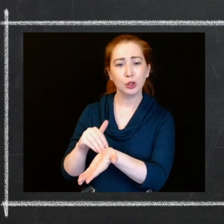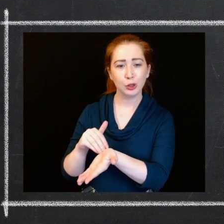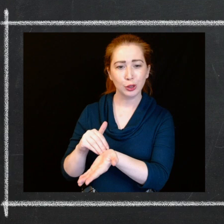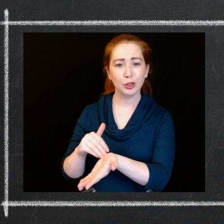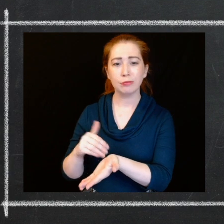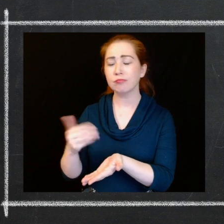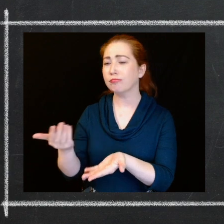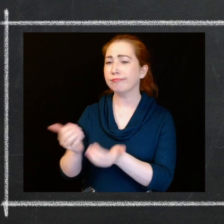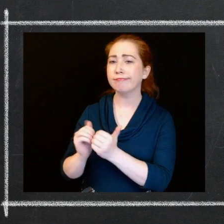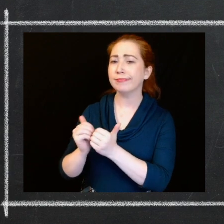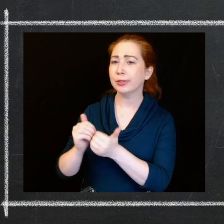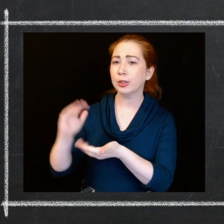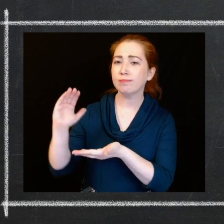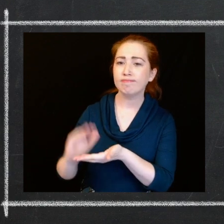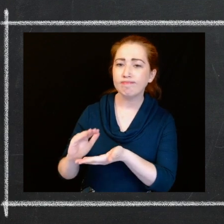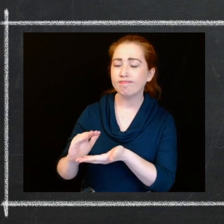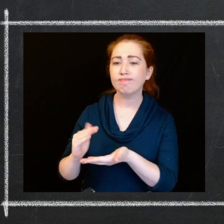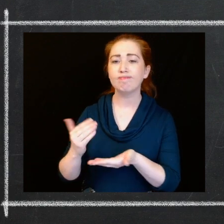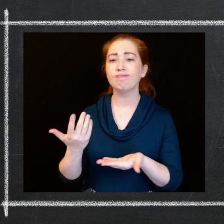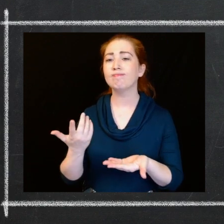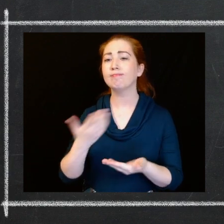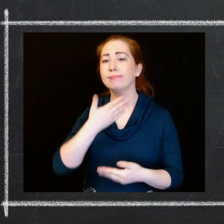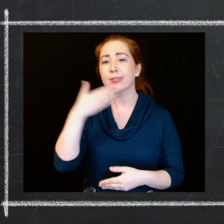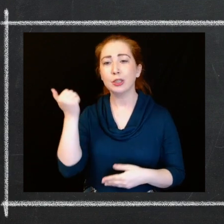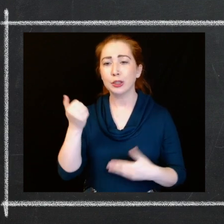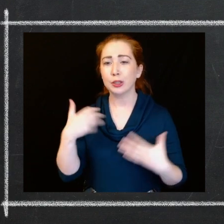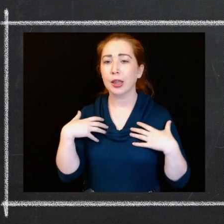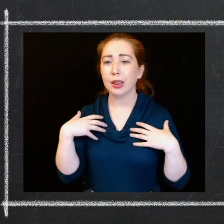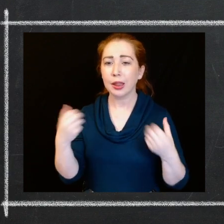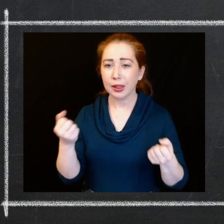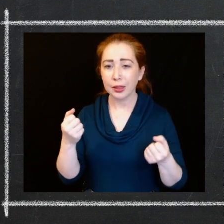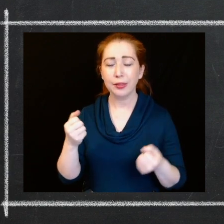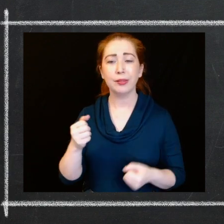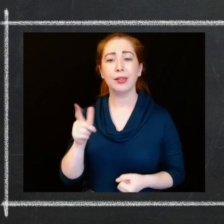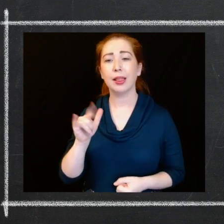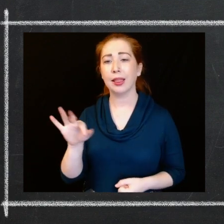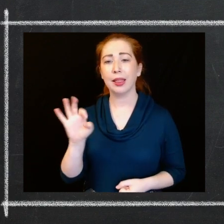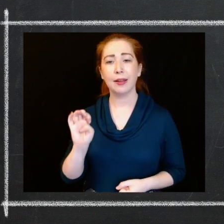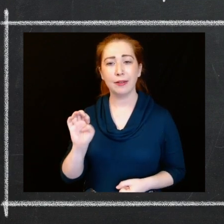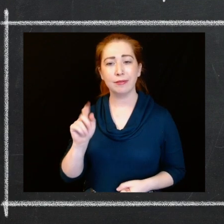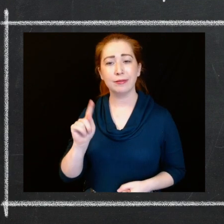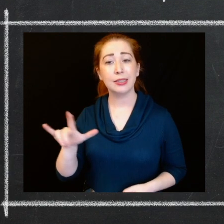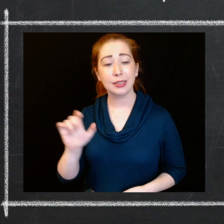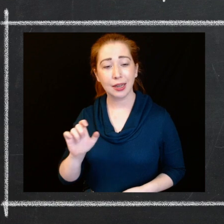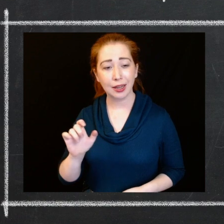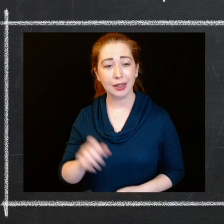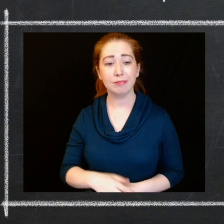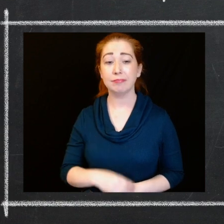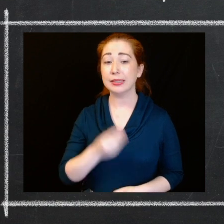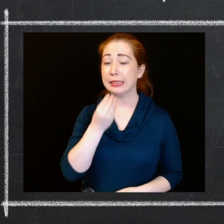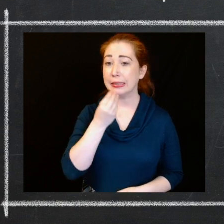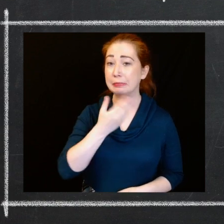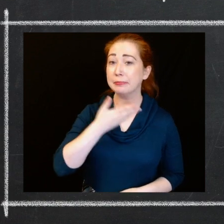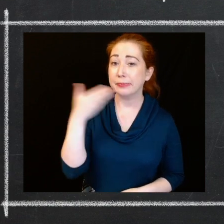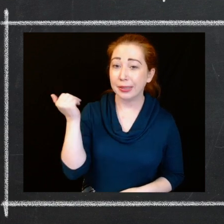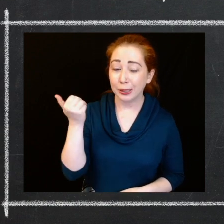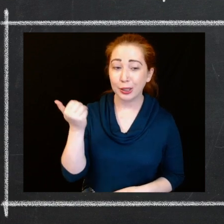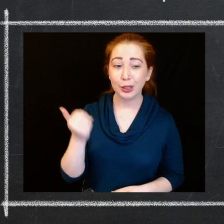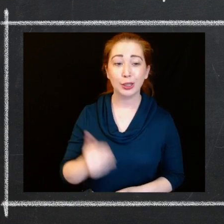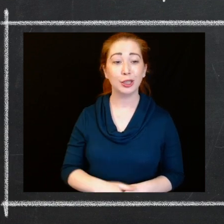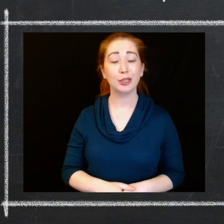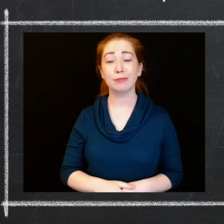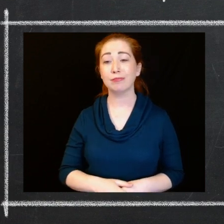of your medical conditions. Also, talk to your doctor about safe ways to move towards a healthier